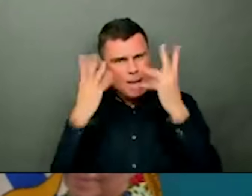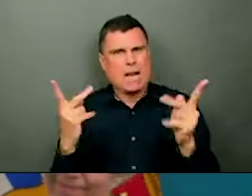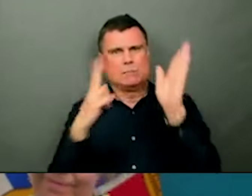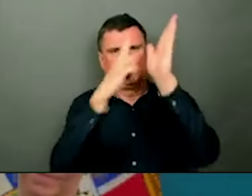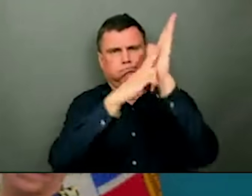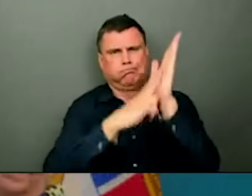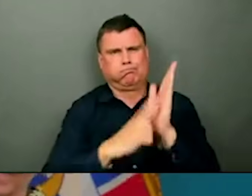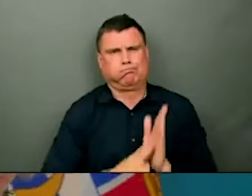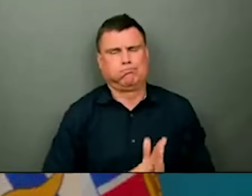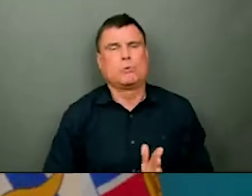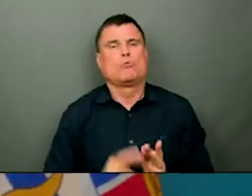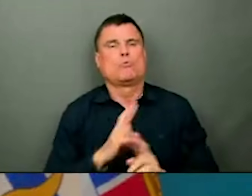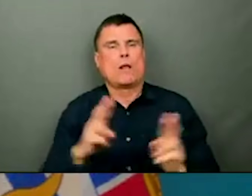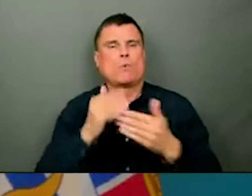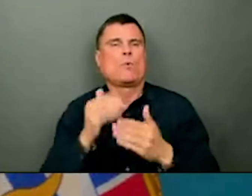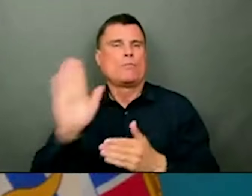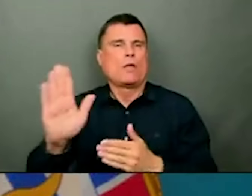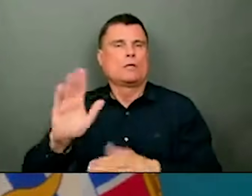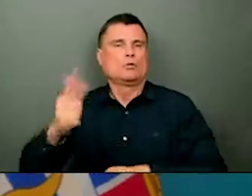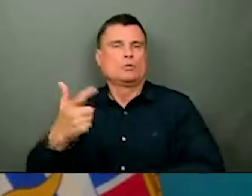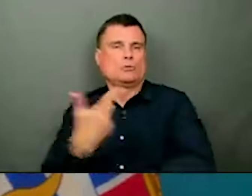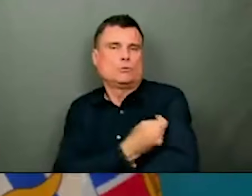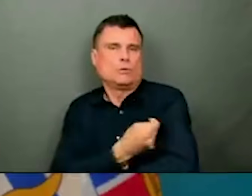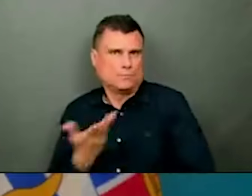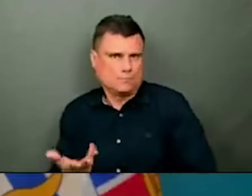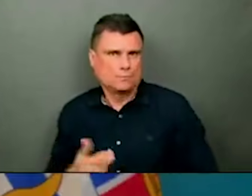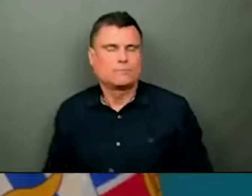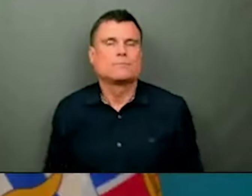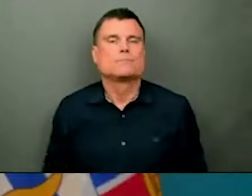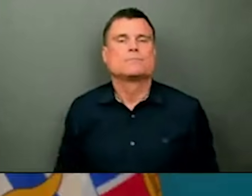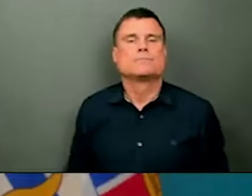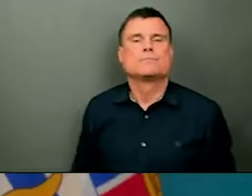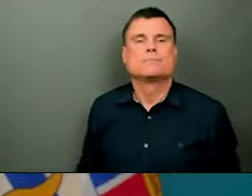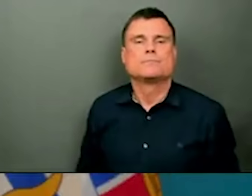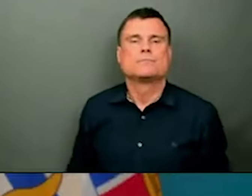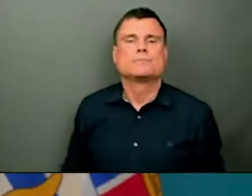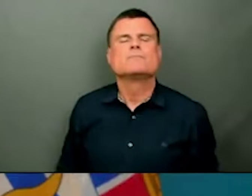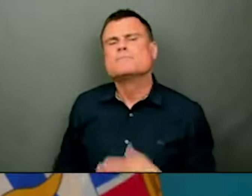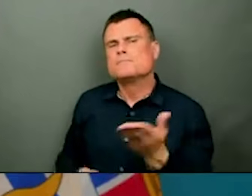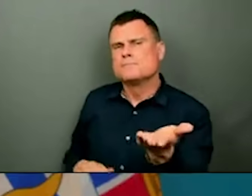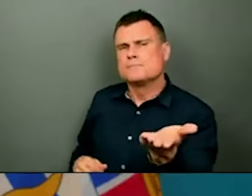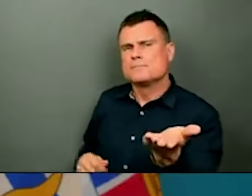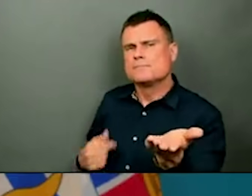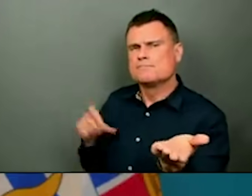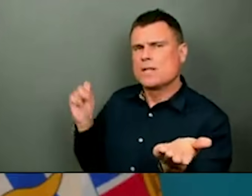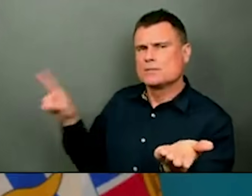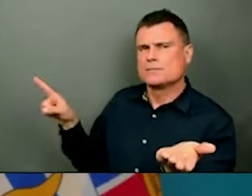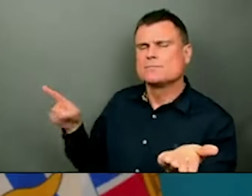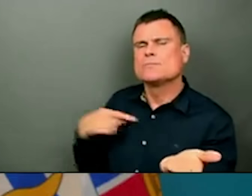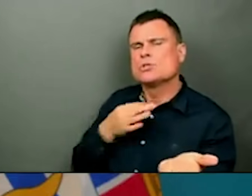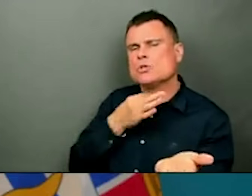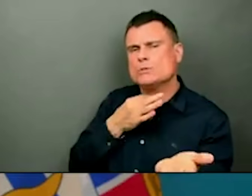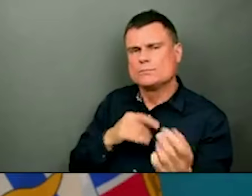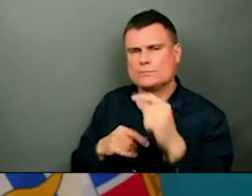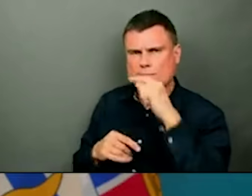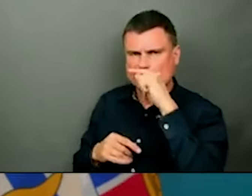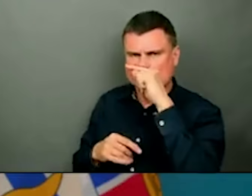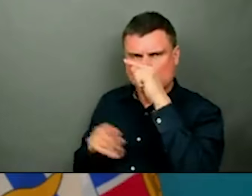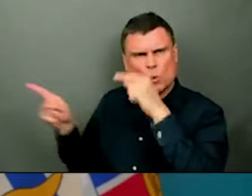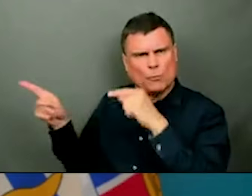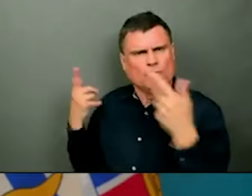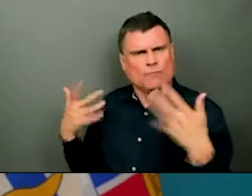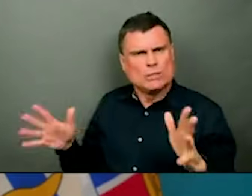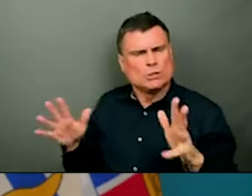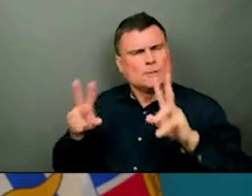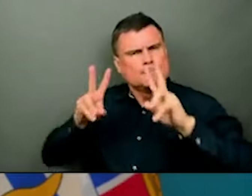And, Jawad, did you have a follow-up question? I do, thank you. And I was also wondering if there has been any assessment on